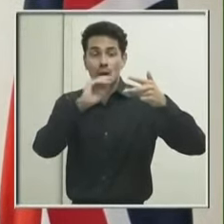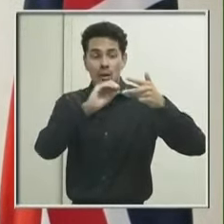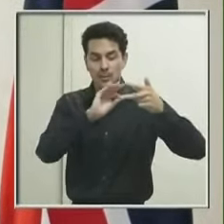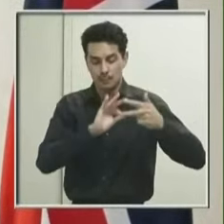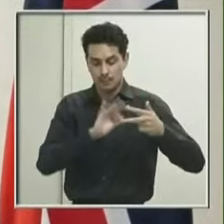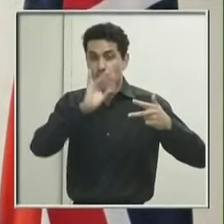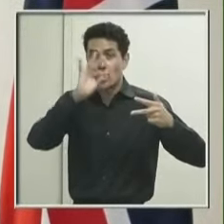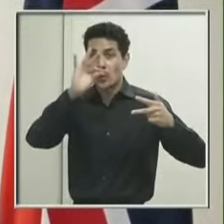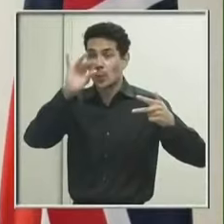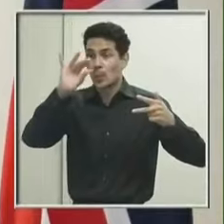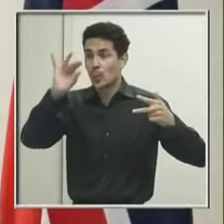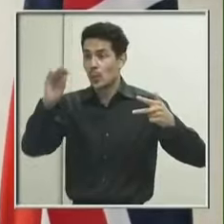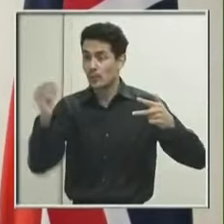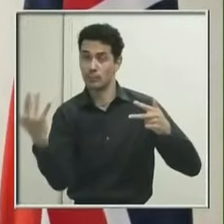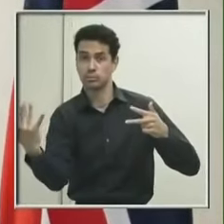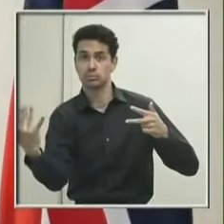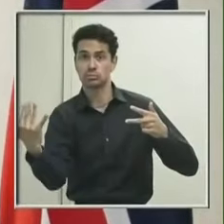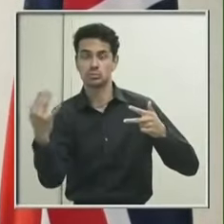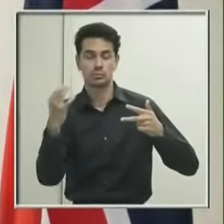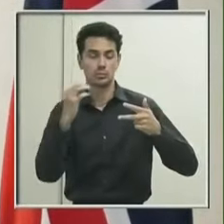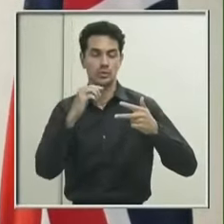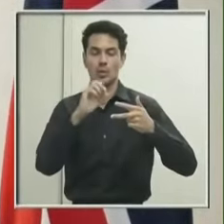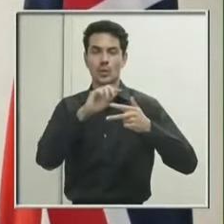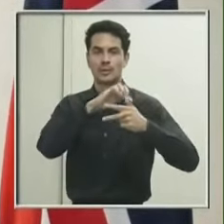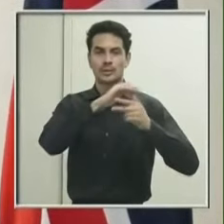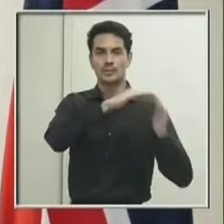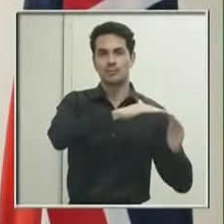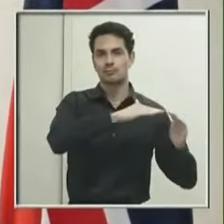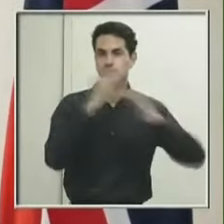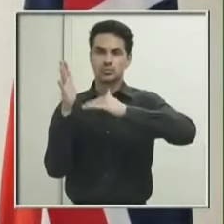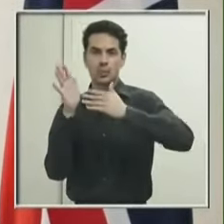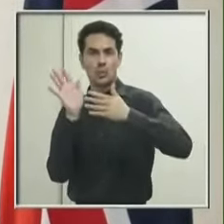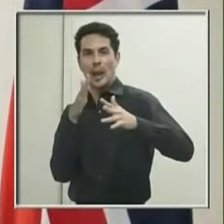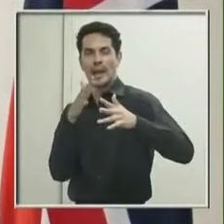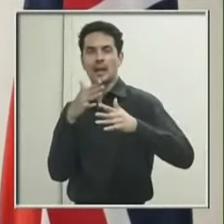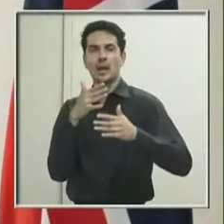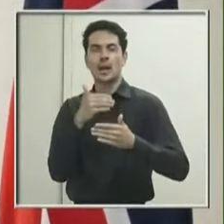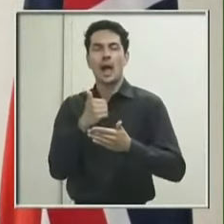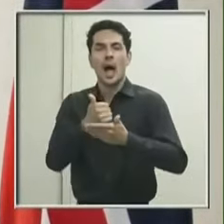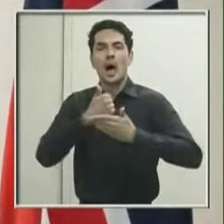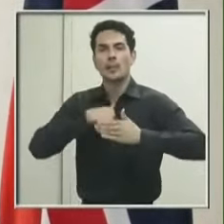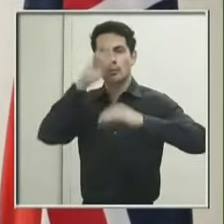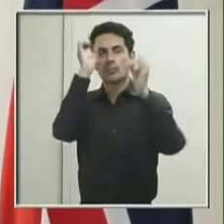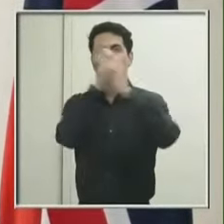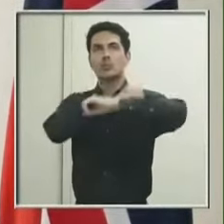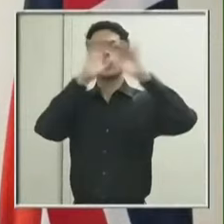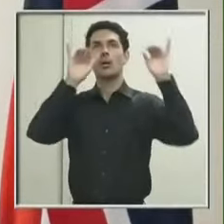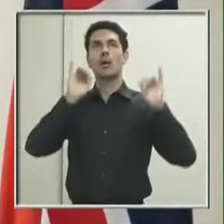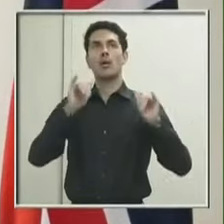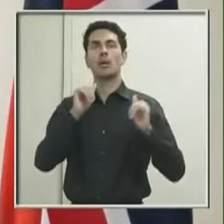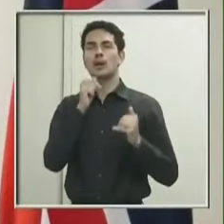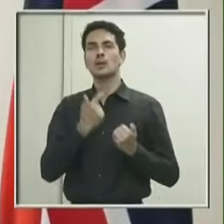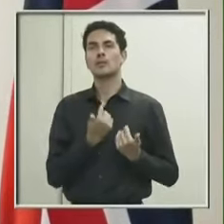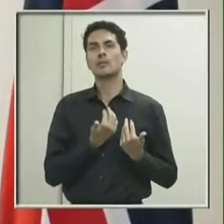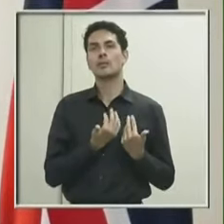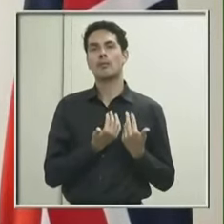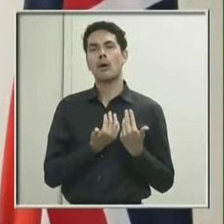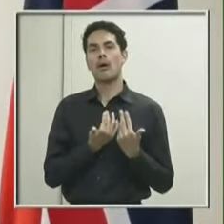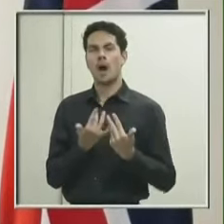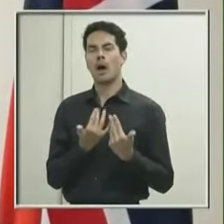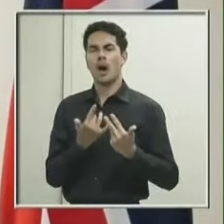an hour and how far they could push the embers made me really understand in a different way how this fire could